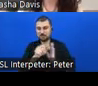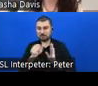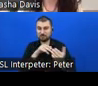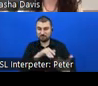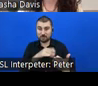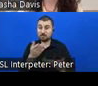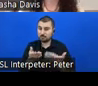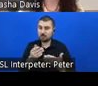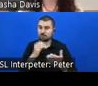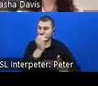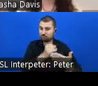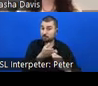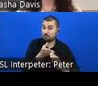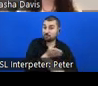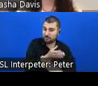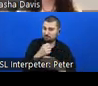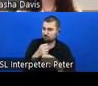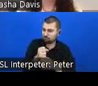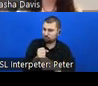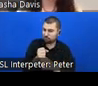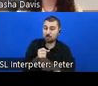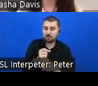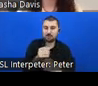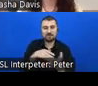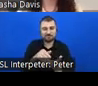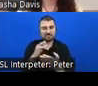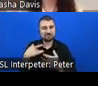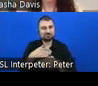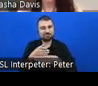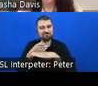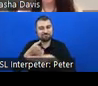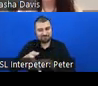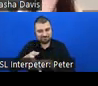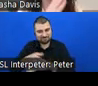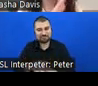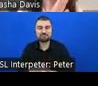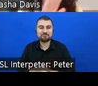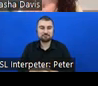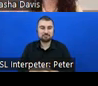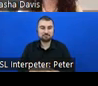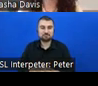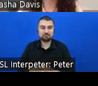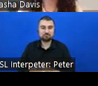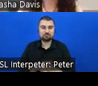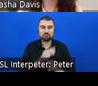prior to making the sculpture or oftentimes afterwards. We can also pan along through the space